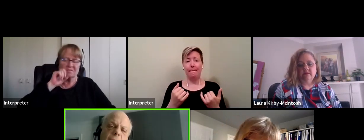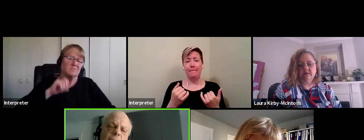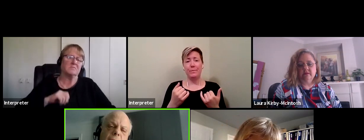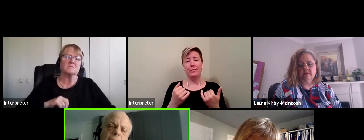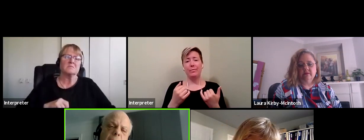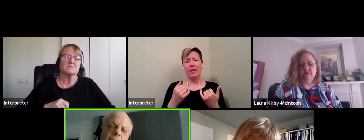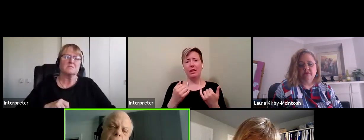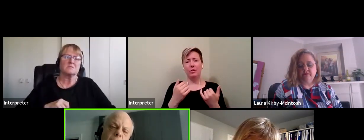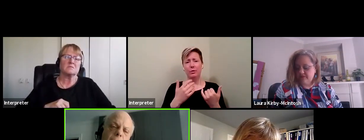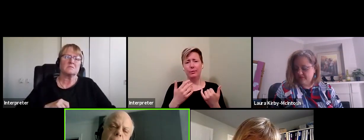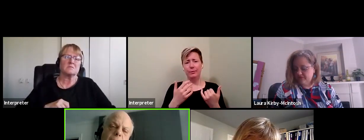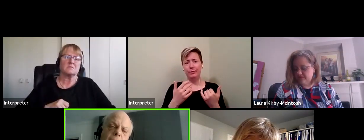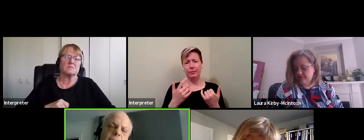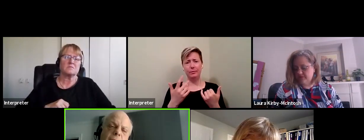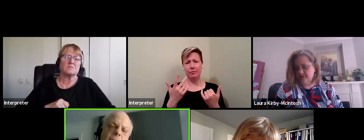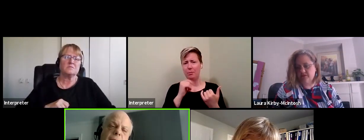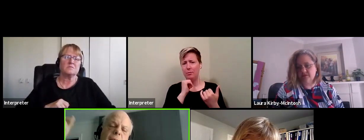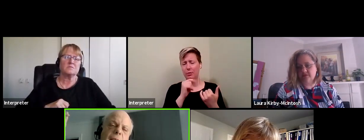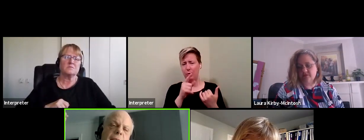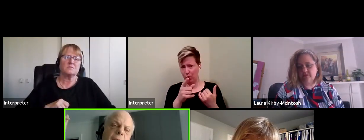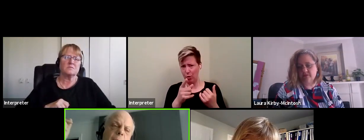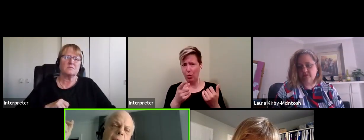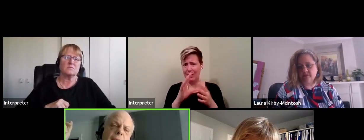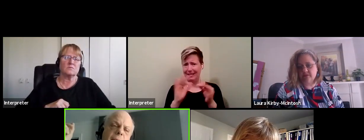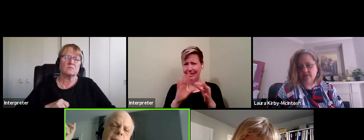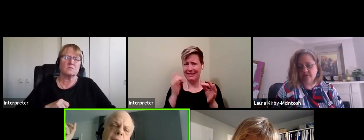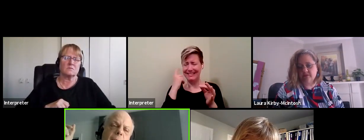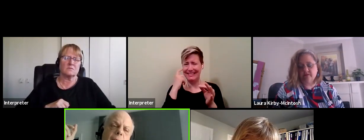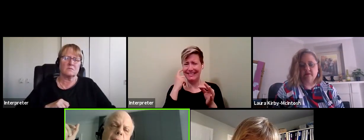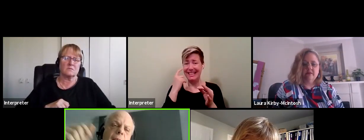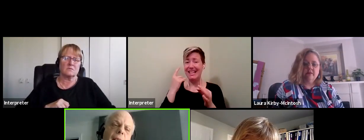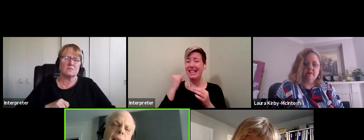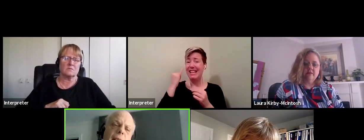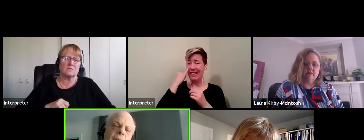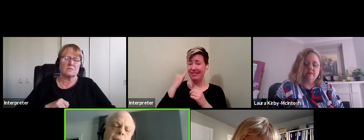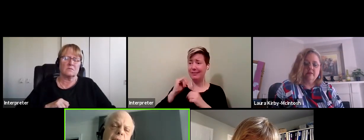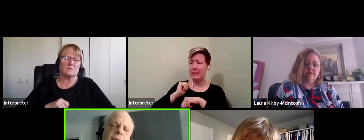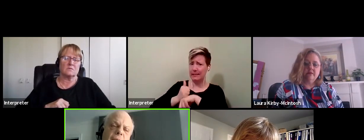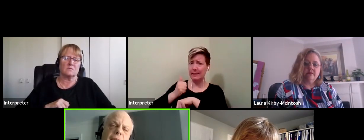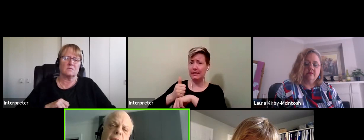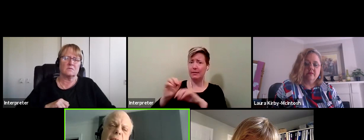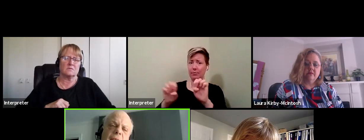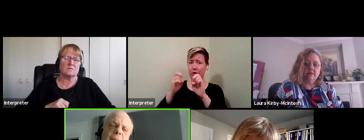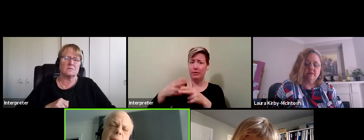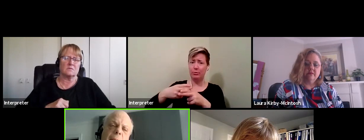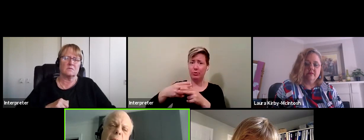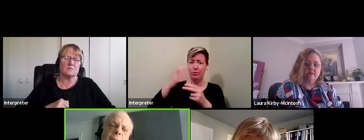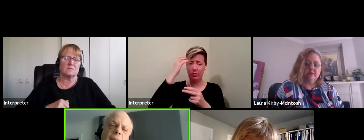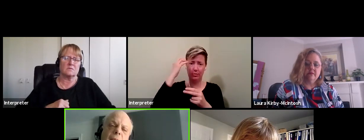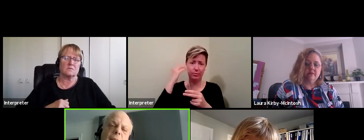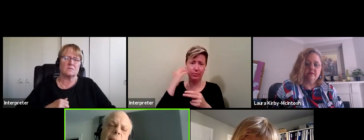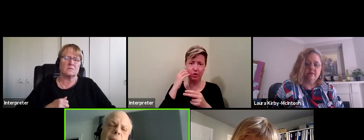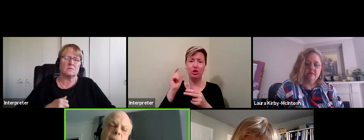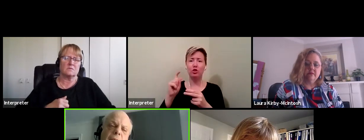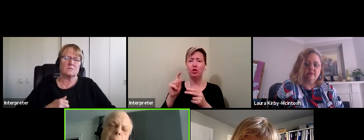it, tell me if I got it wrong, that you're saying is that as they create those new areas, they should set aside some of them to